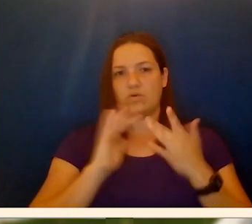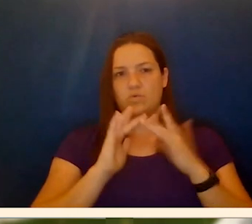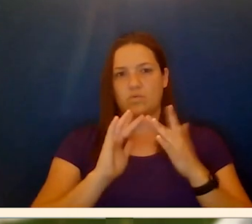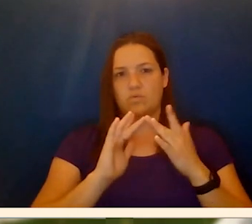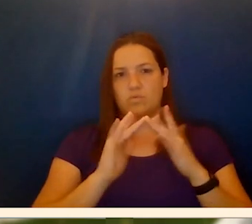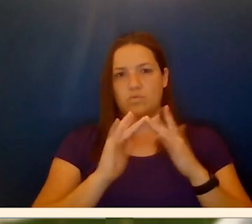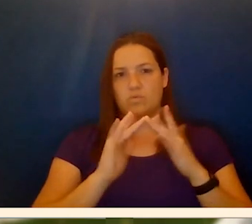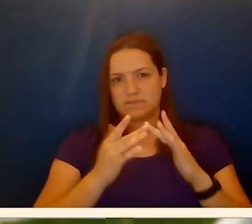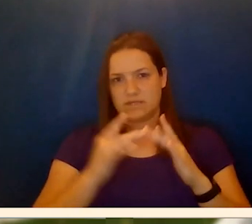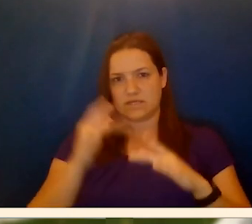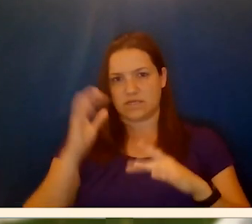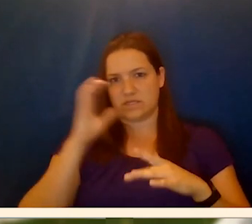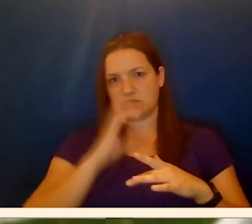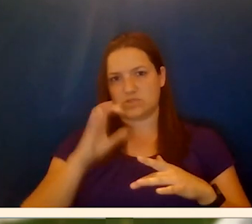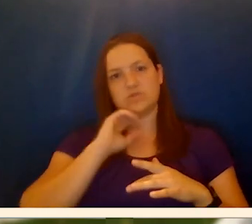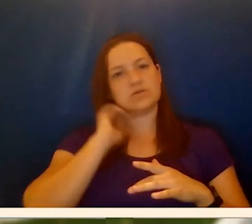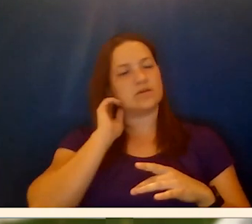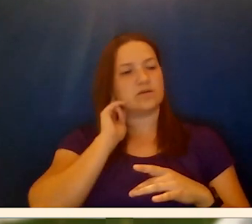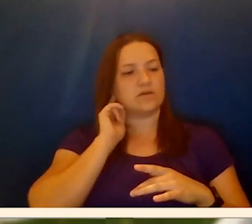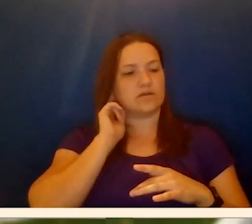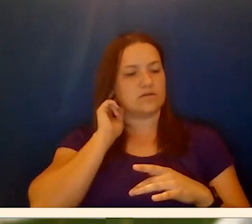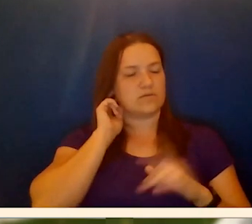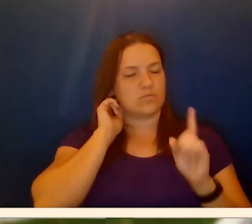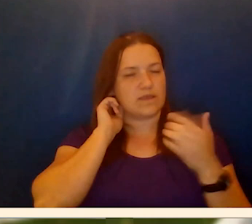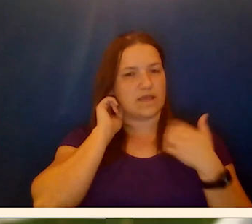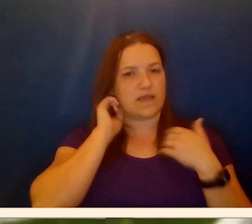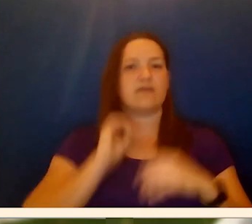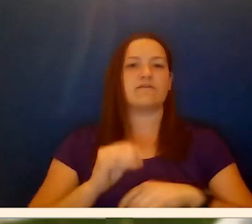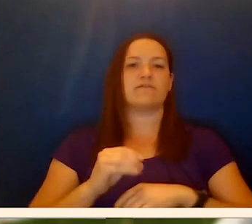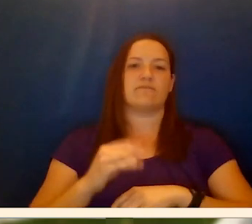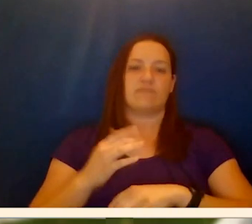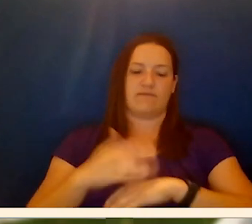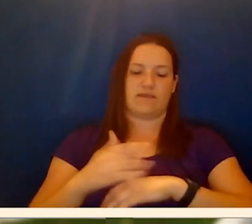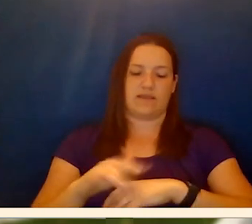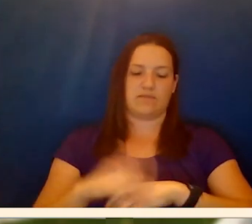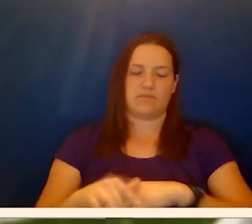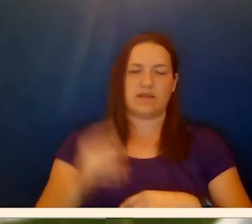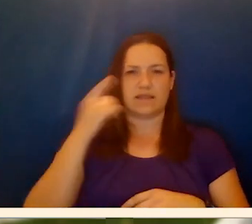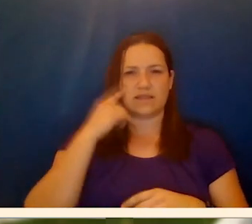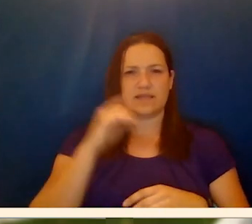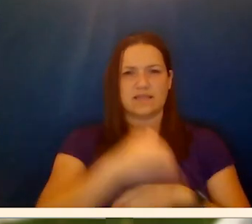is availability. I think that the county is still doing some mass testing